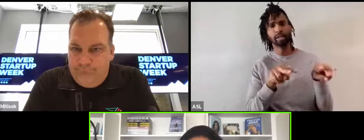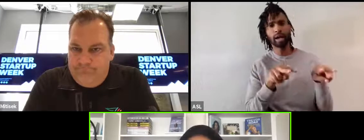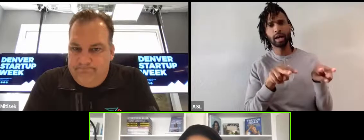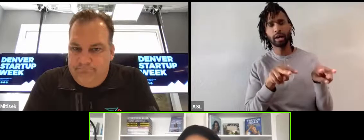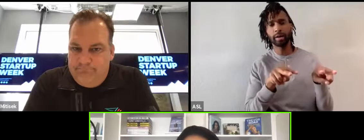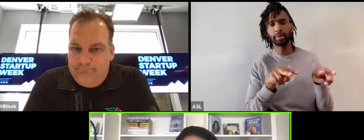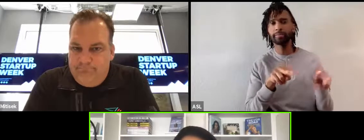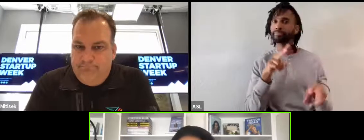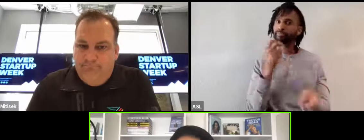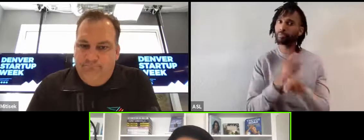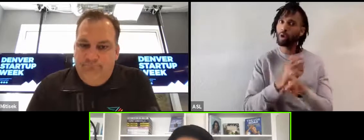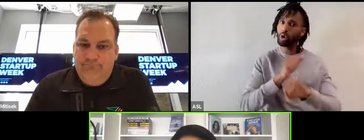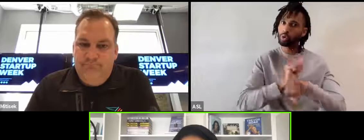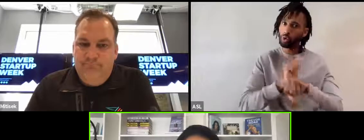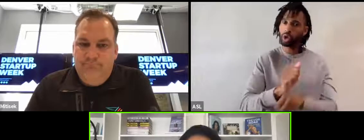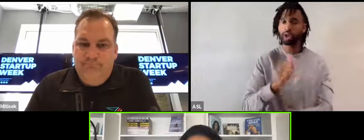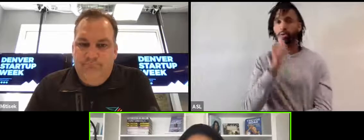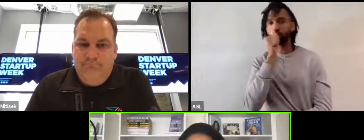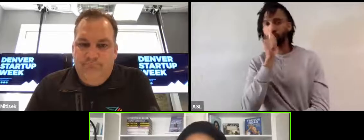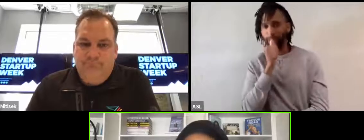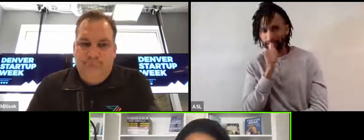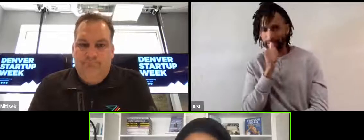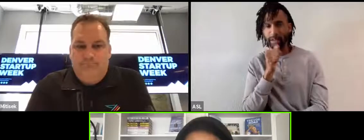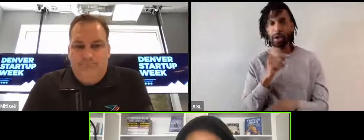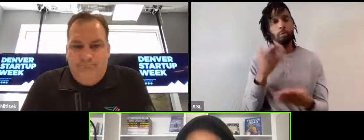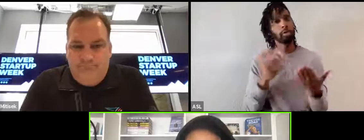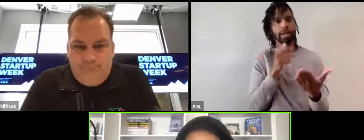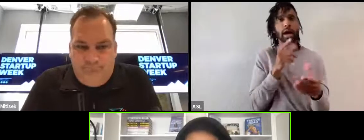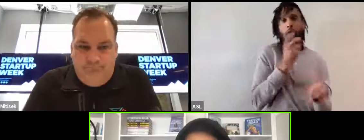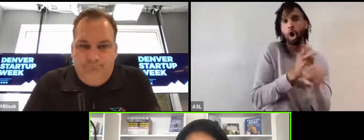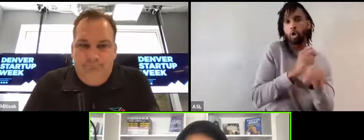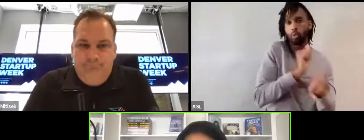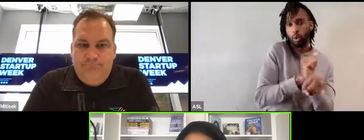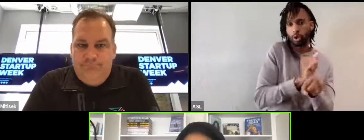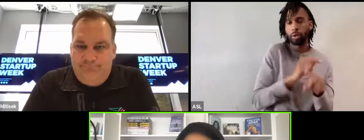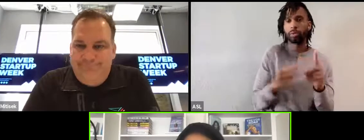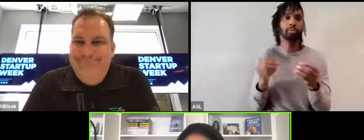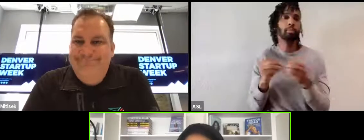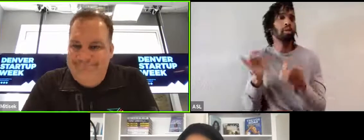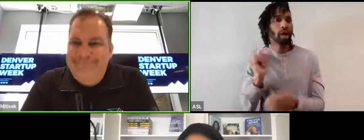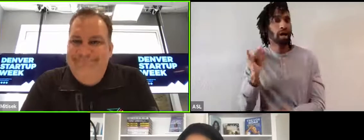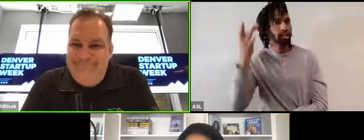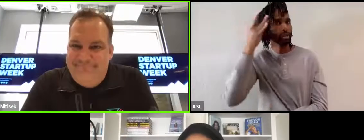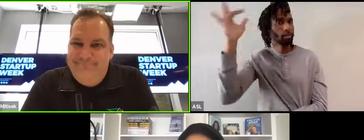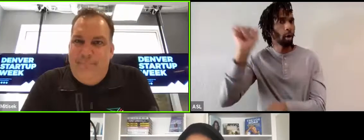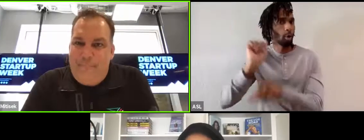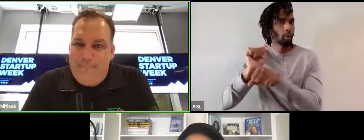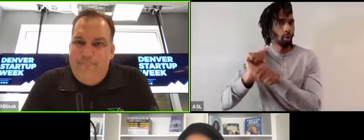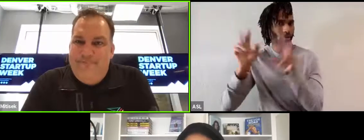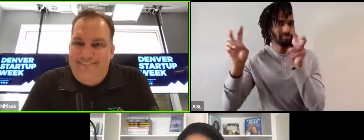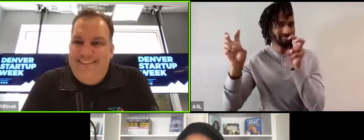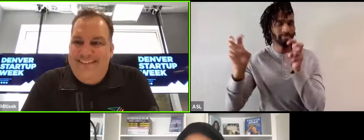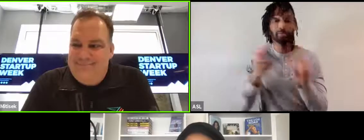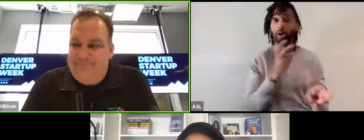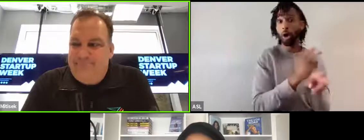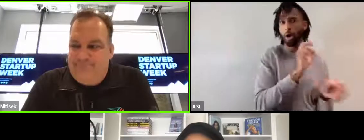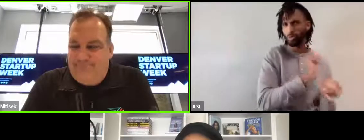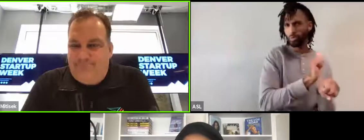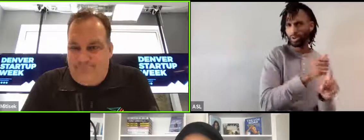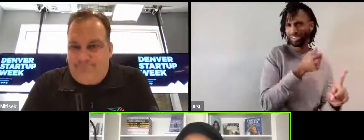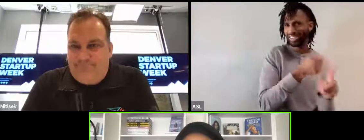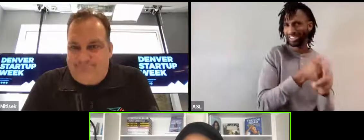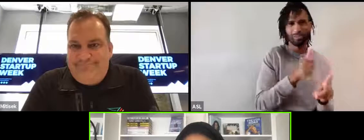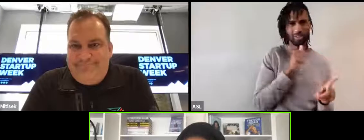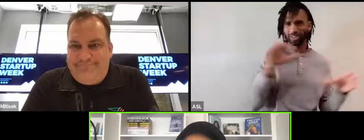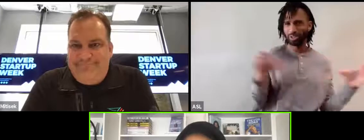I look at hard work and resiliency, and maybe not even hard work. I think it's more like smart work. Mm-hmm. By the way, like hard work doesn't really do anything